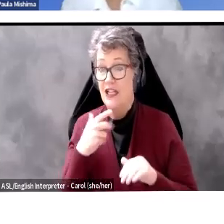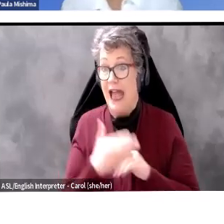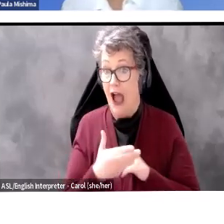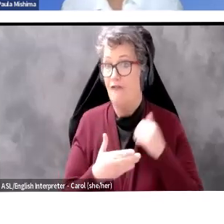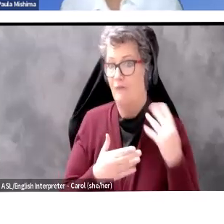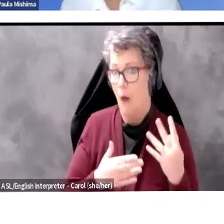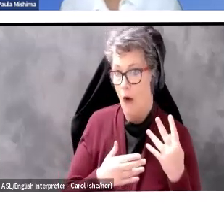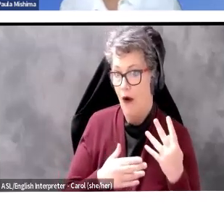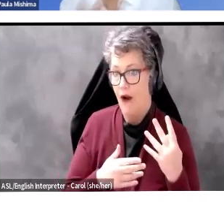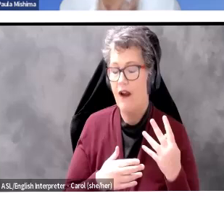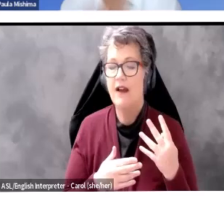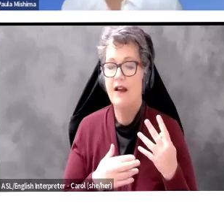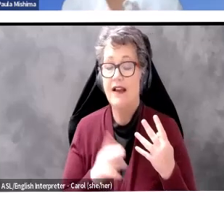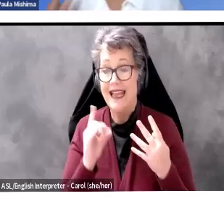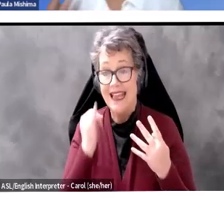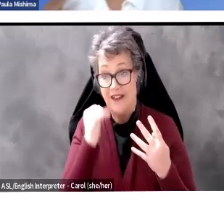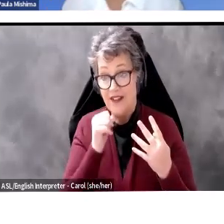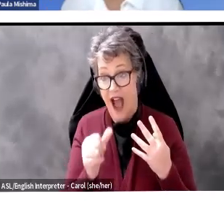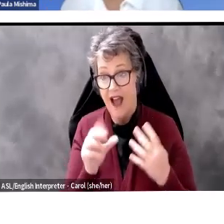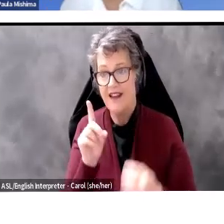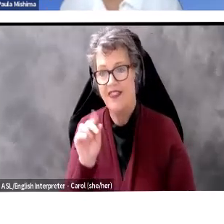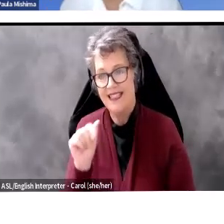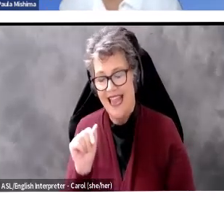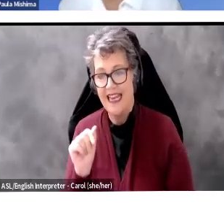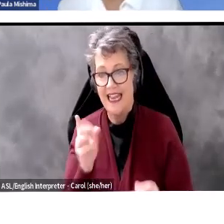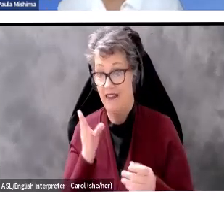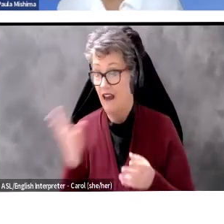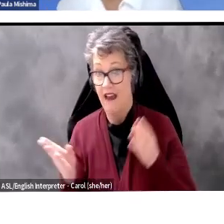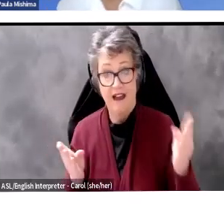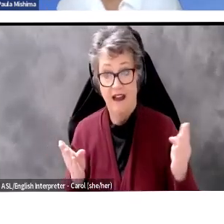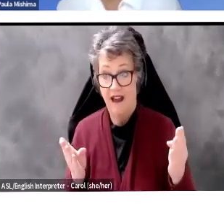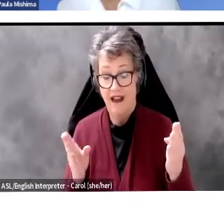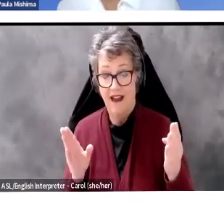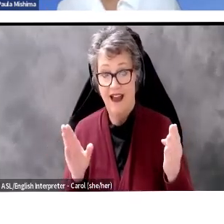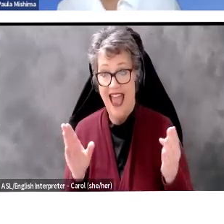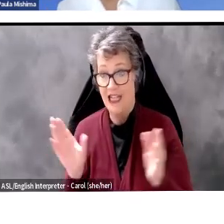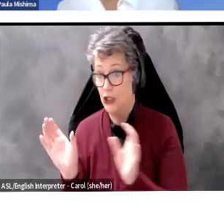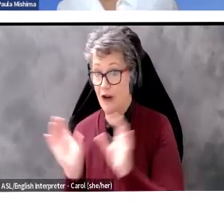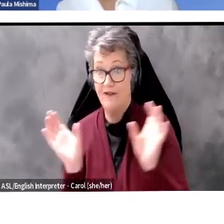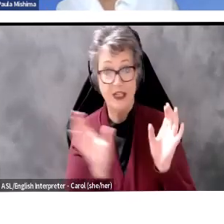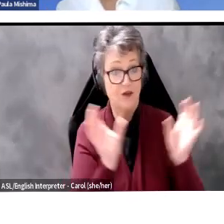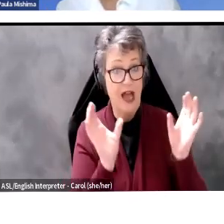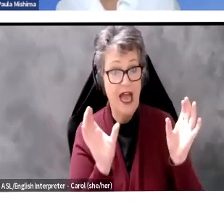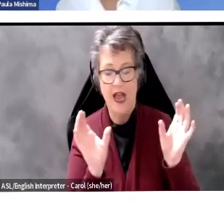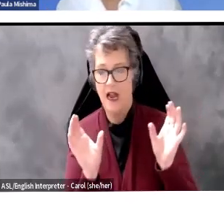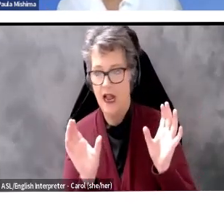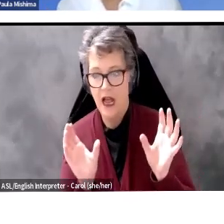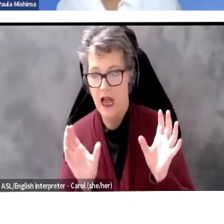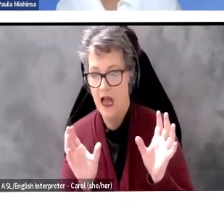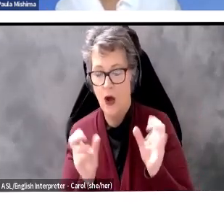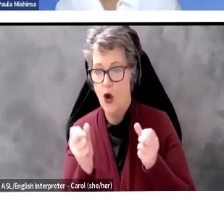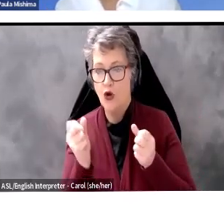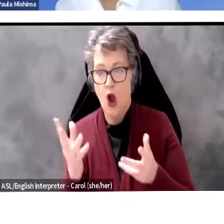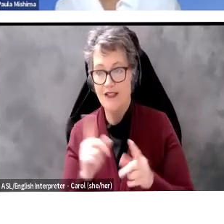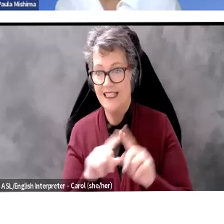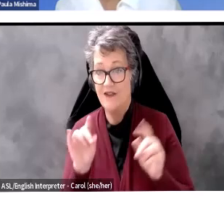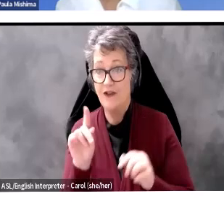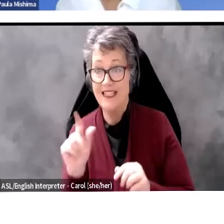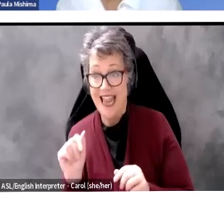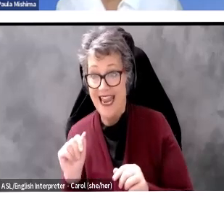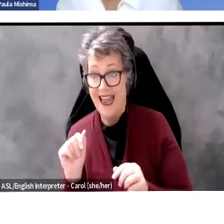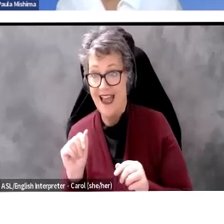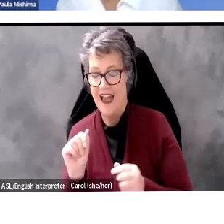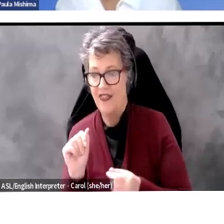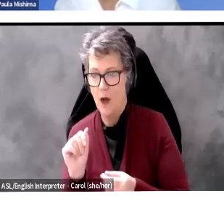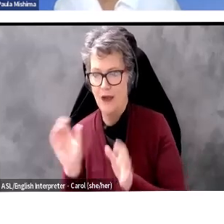because otherwise the data in the different submissions when they're certified at different times result in basically different data that are